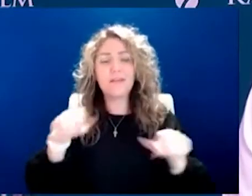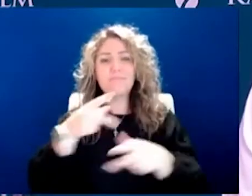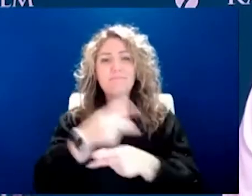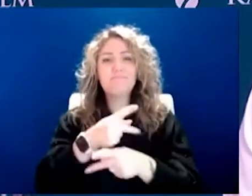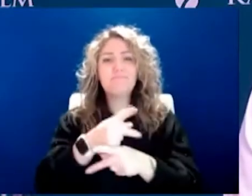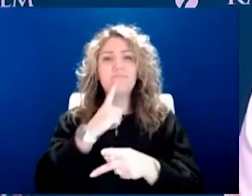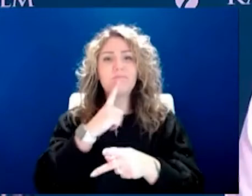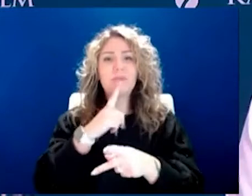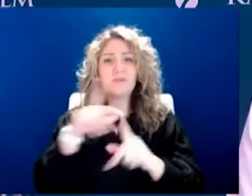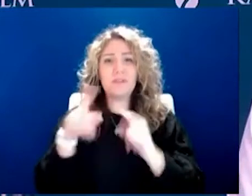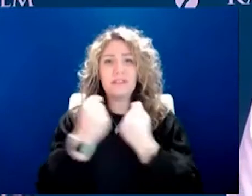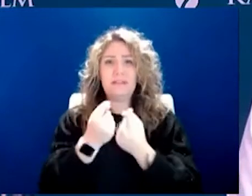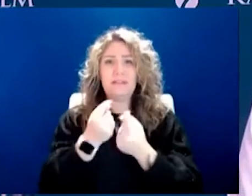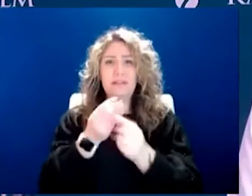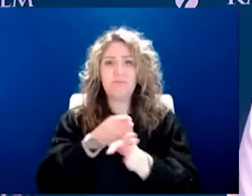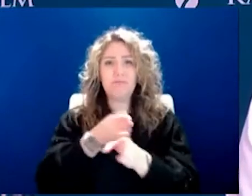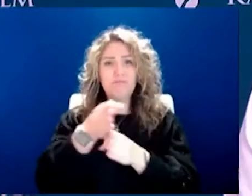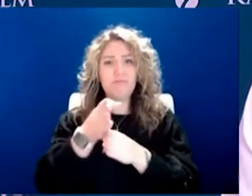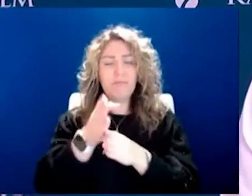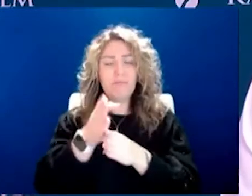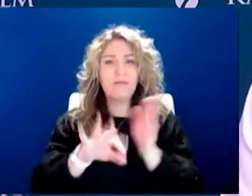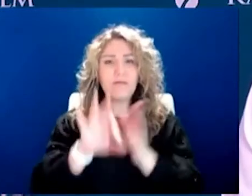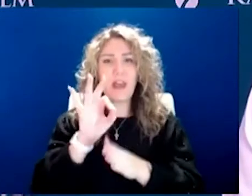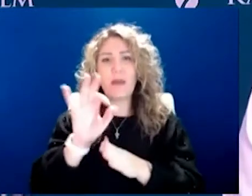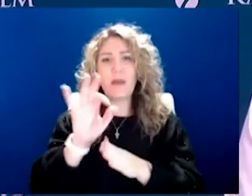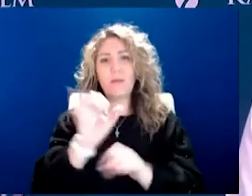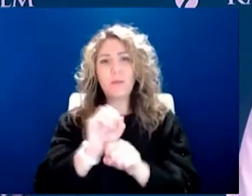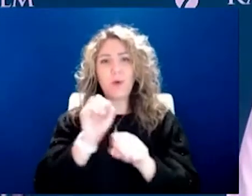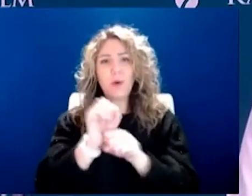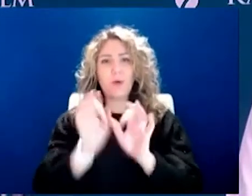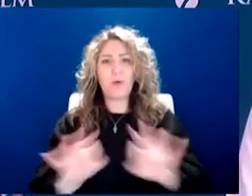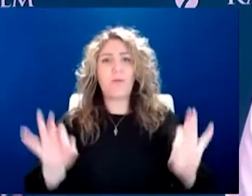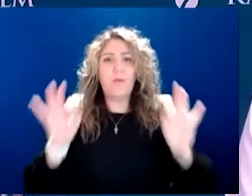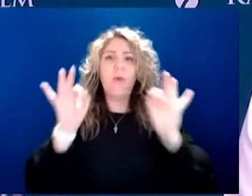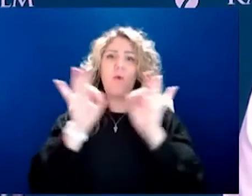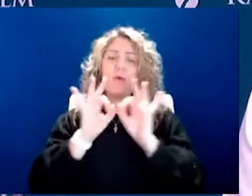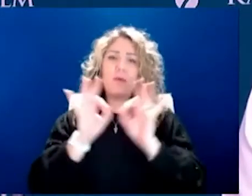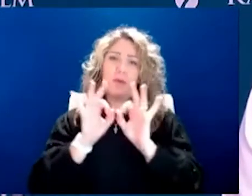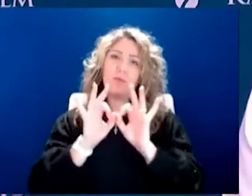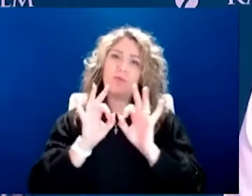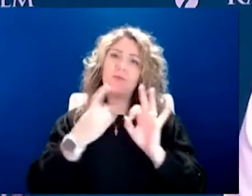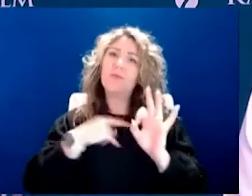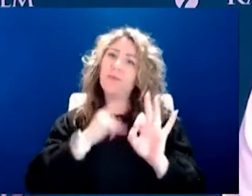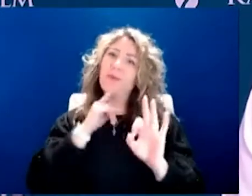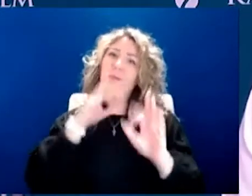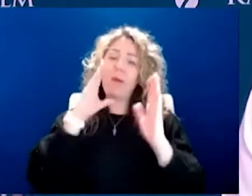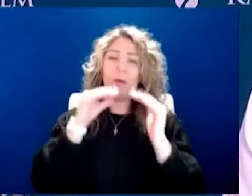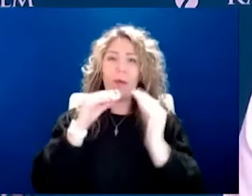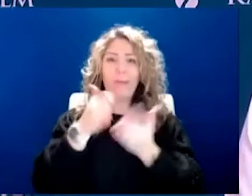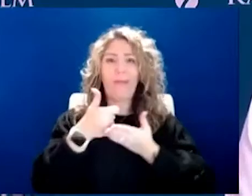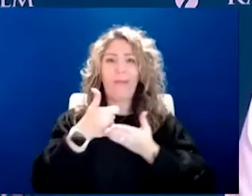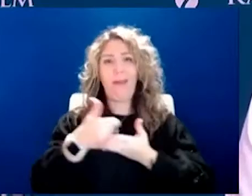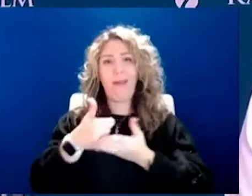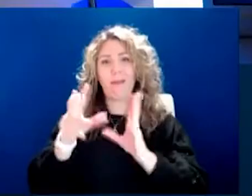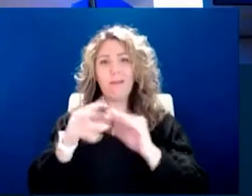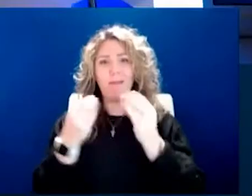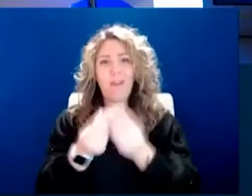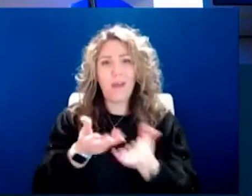who find this work very important. And we hope that we're helpful to the families as we work through this process with